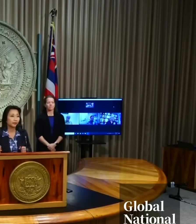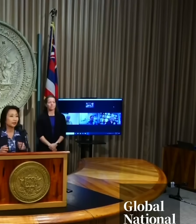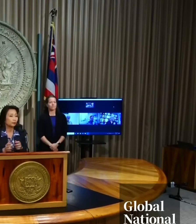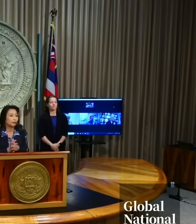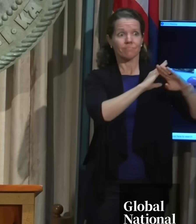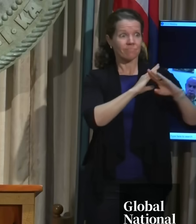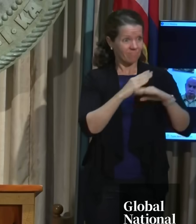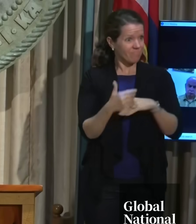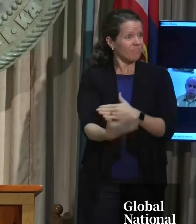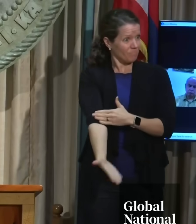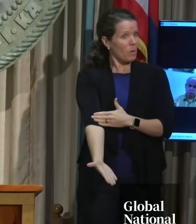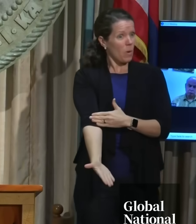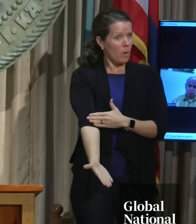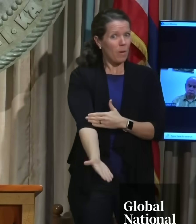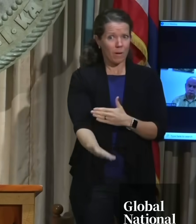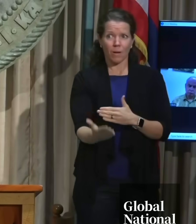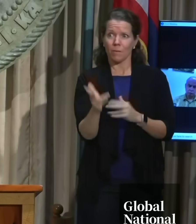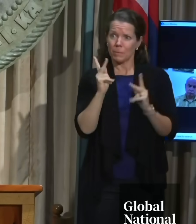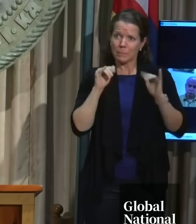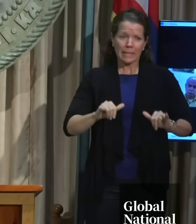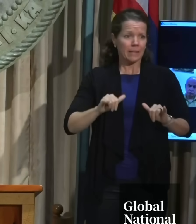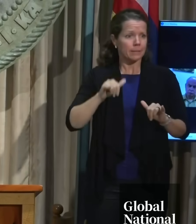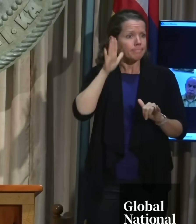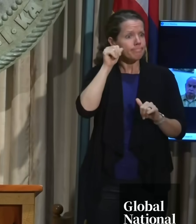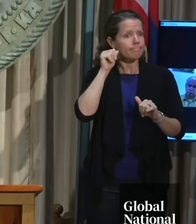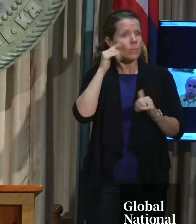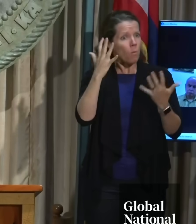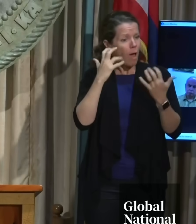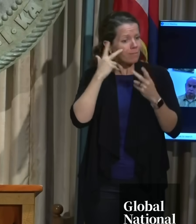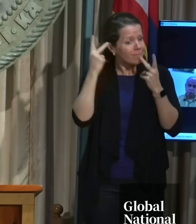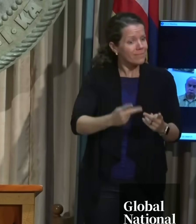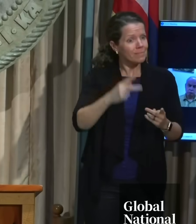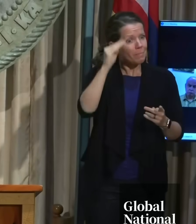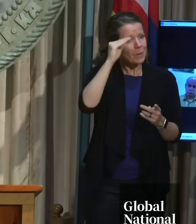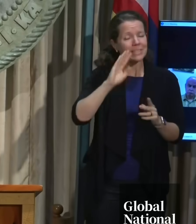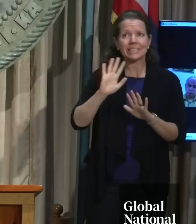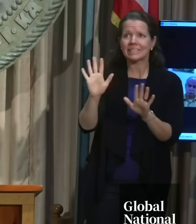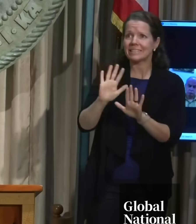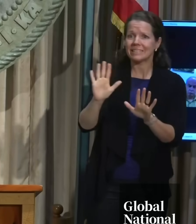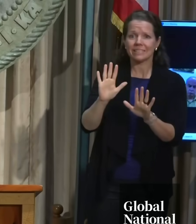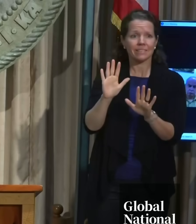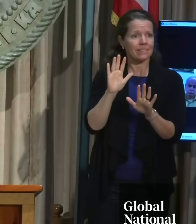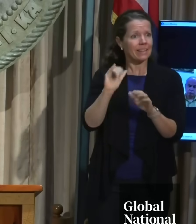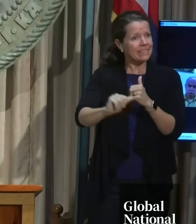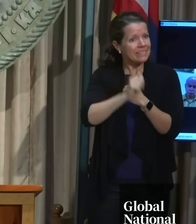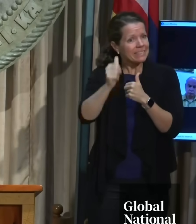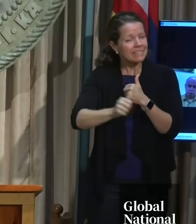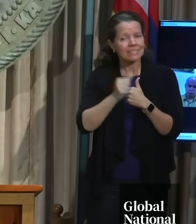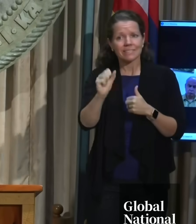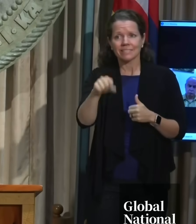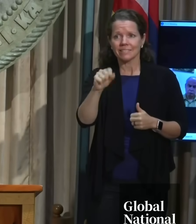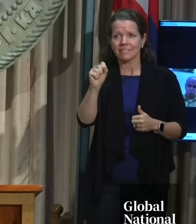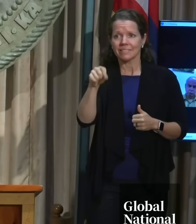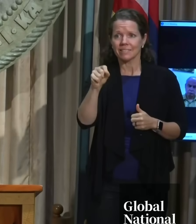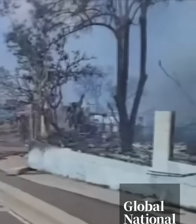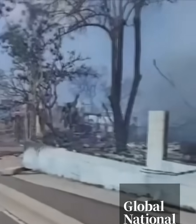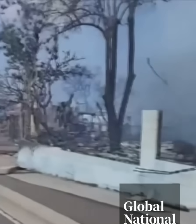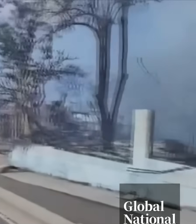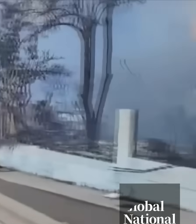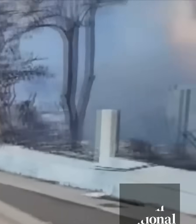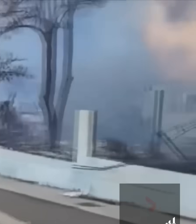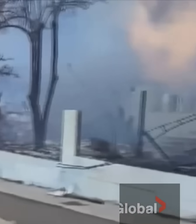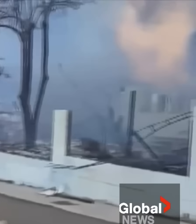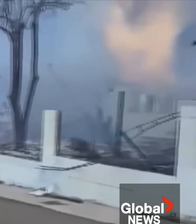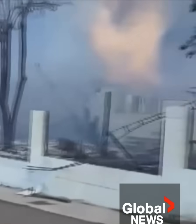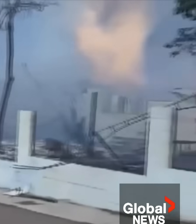and strained. This is not a safe place to be. On certain parts of Maui, we have shelters that are overrun.